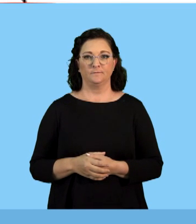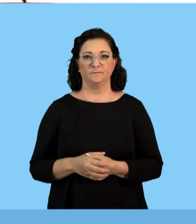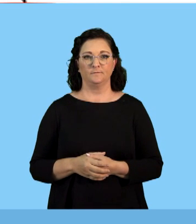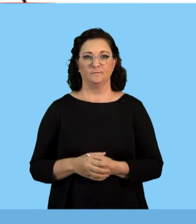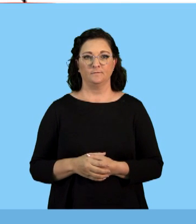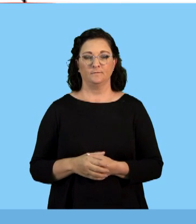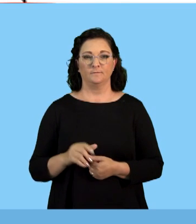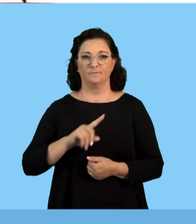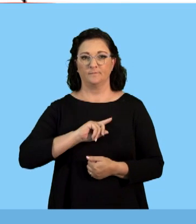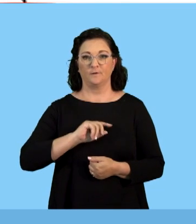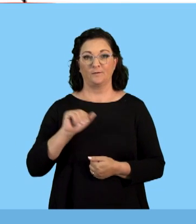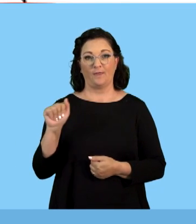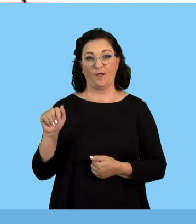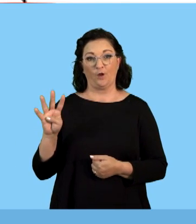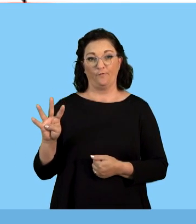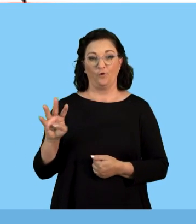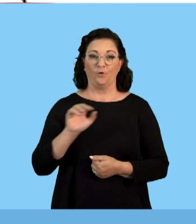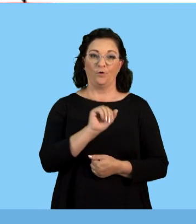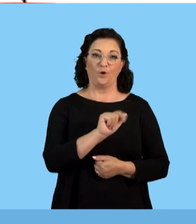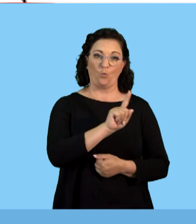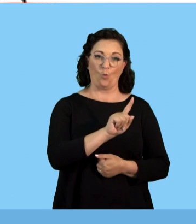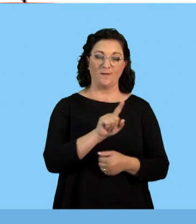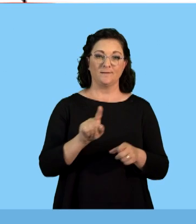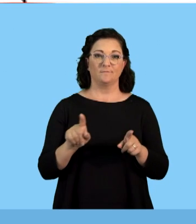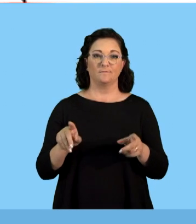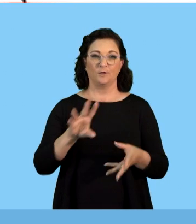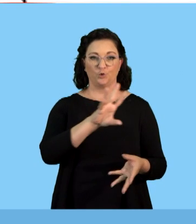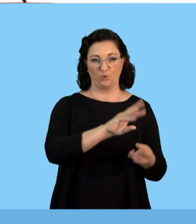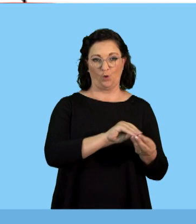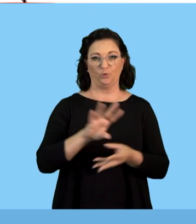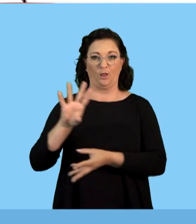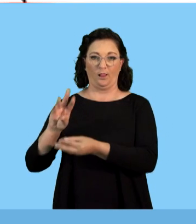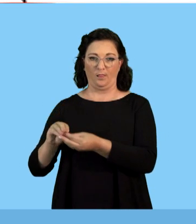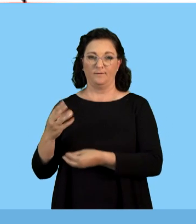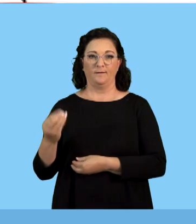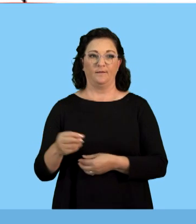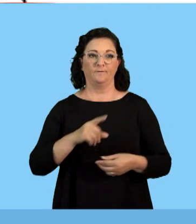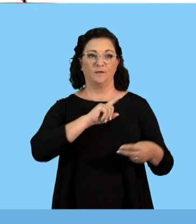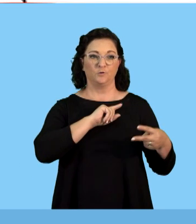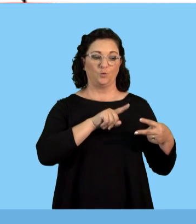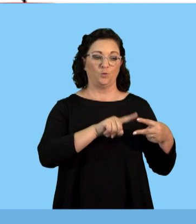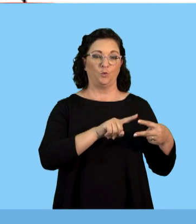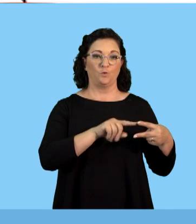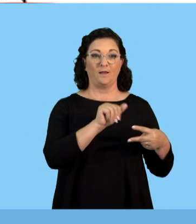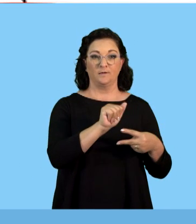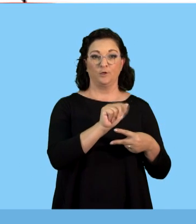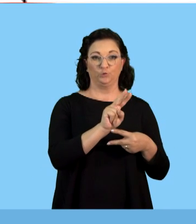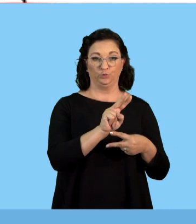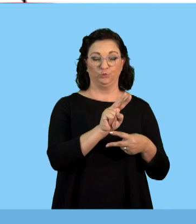Total current at A4 and total current at A1. So then that means when we add